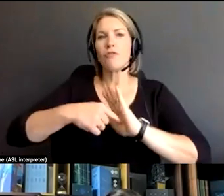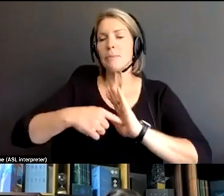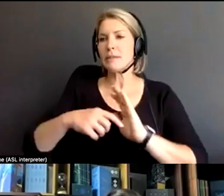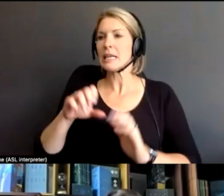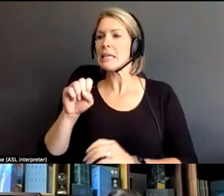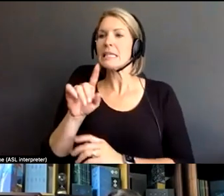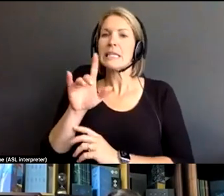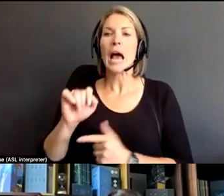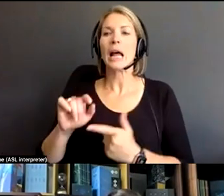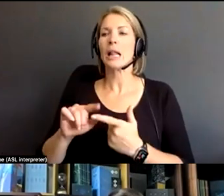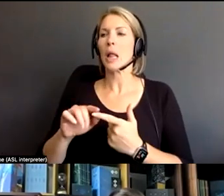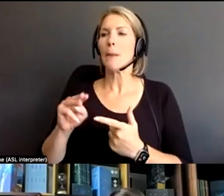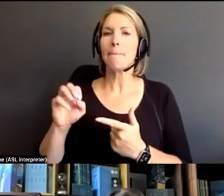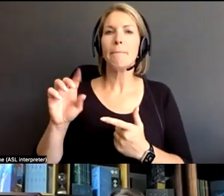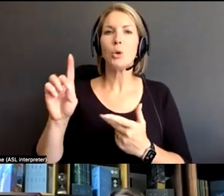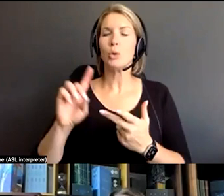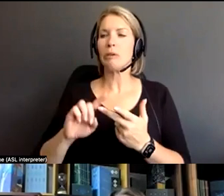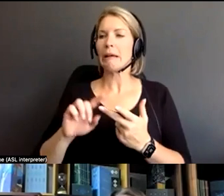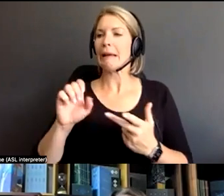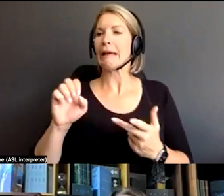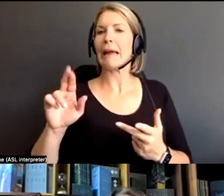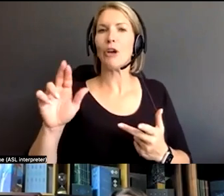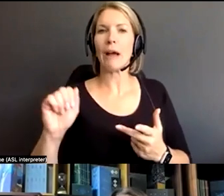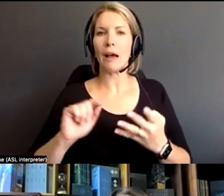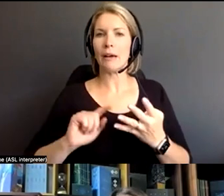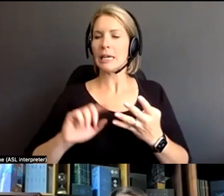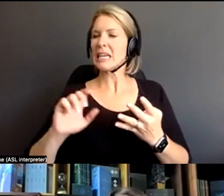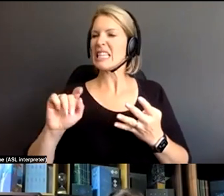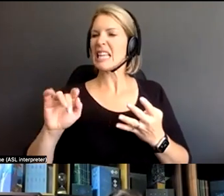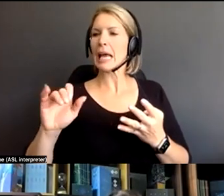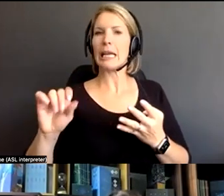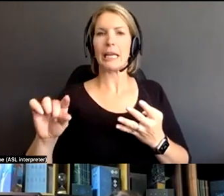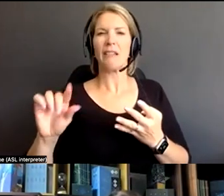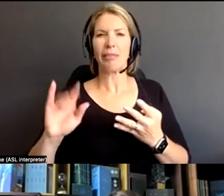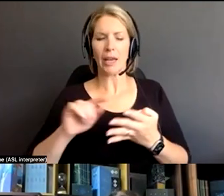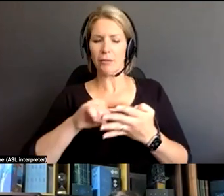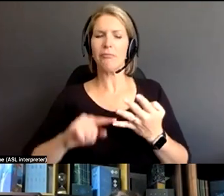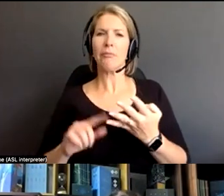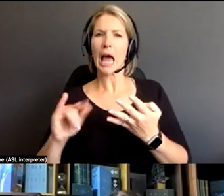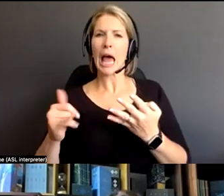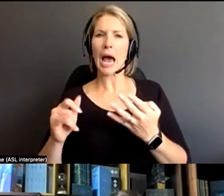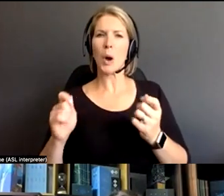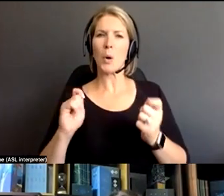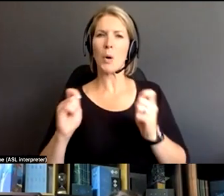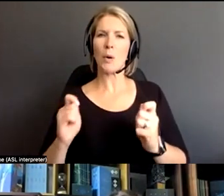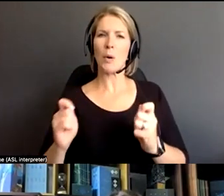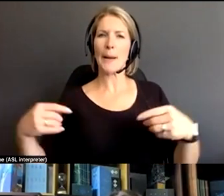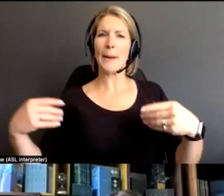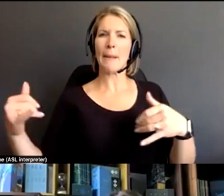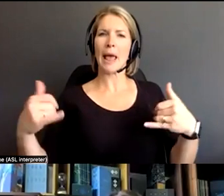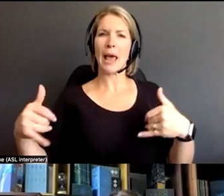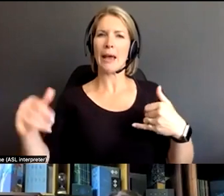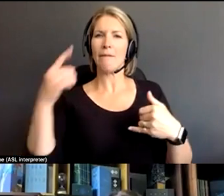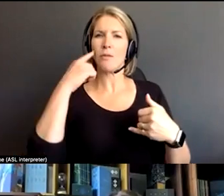setting, that kind of thing. Gigi, do you agree with Ingrid about those principles, and how would you modify those for children's publishing as somebody who works with